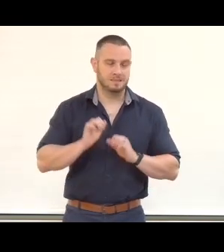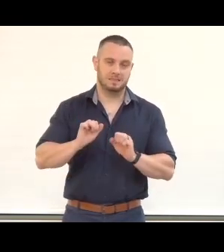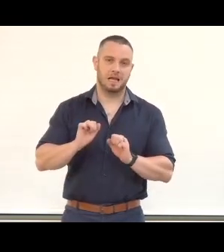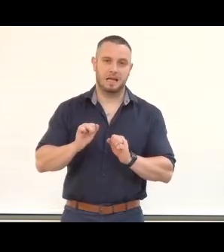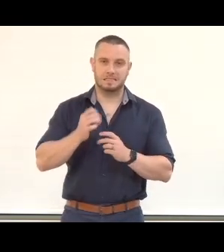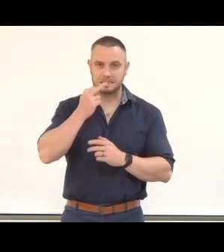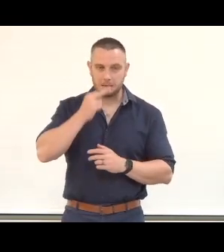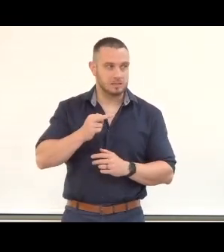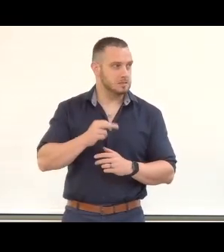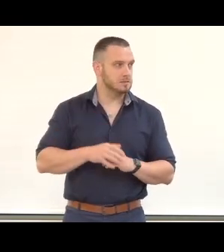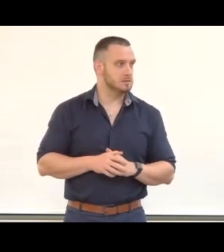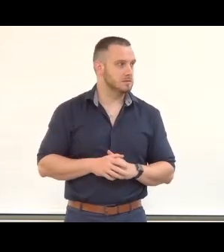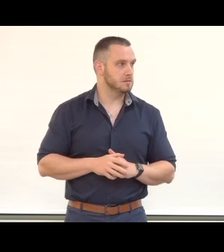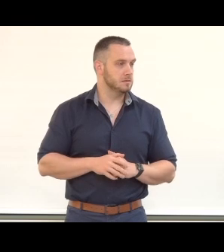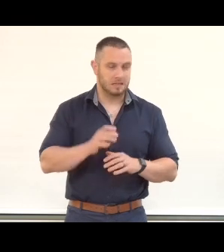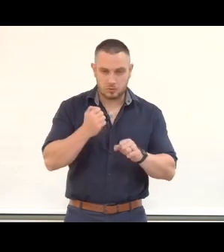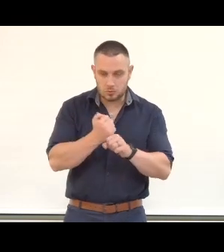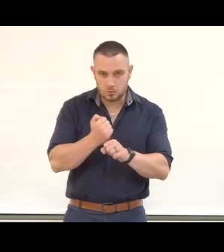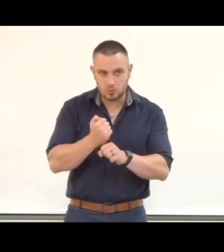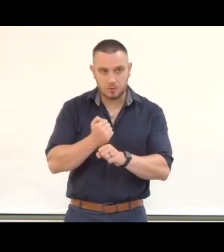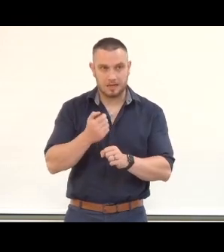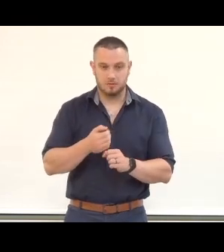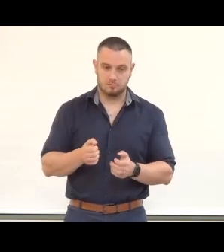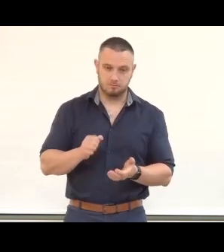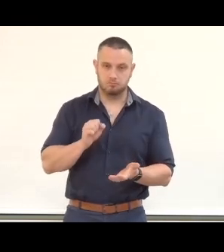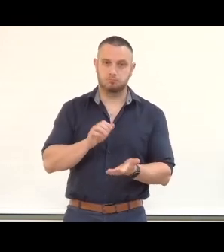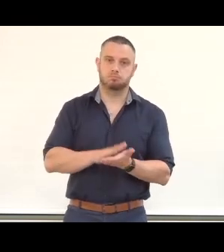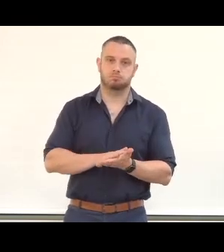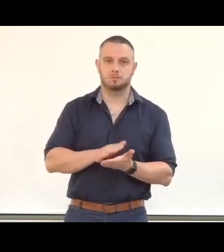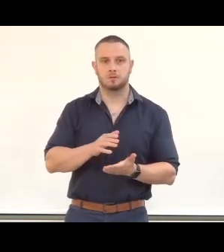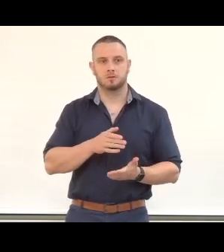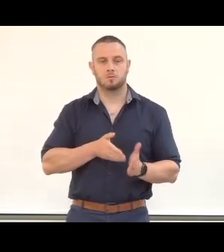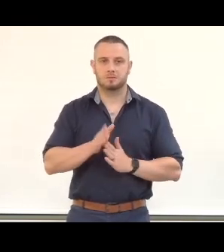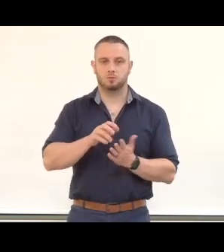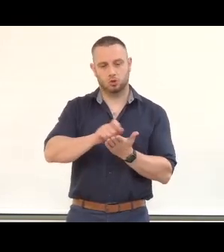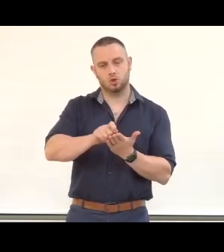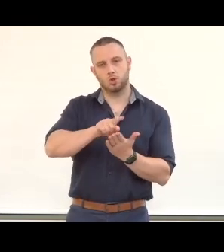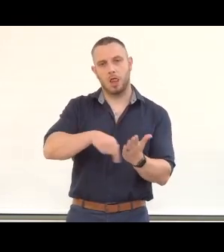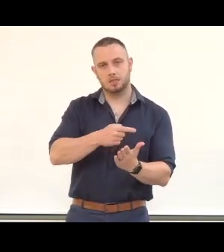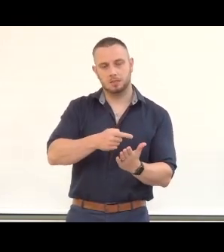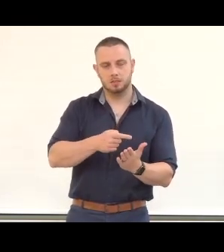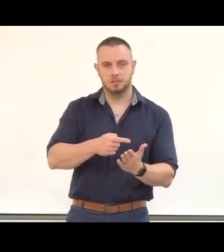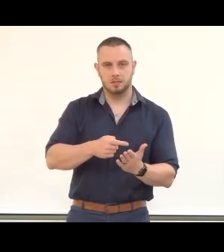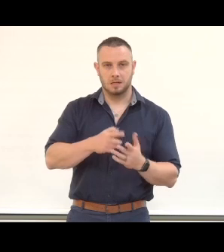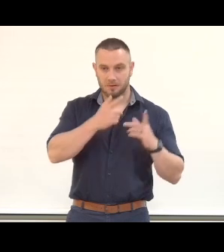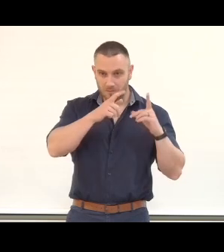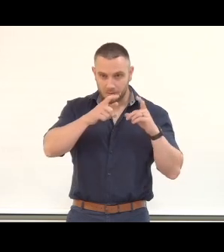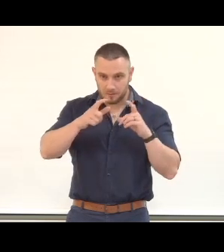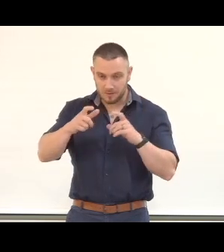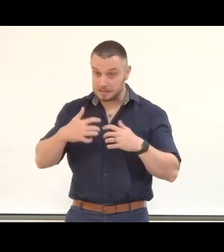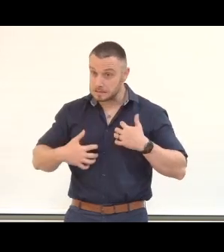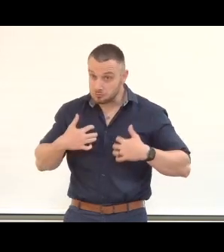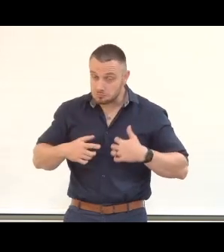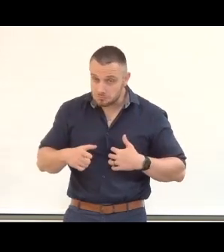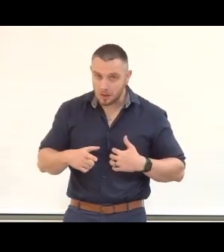simulation atop the Kaunertaler Glacier. I got accredited as a journalist, went up there for the press day and took a handful of photos and was like, okay, that's